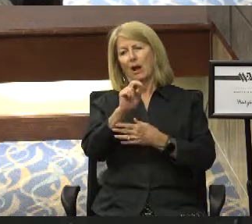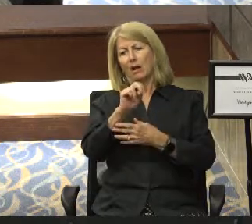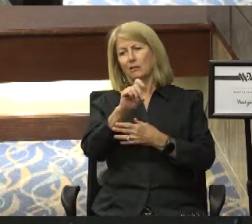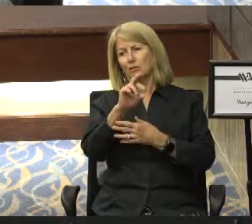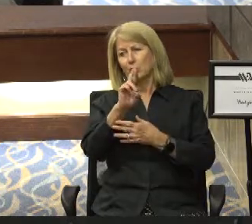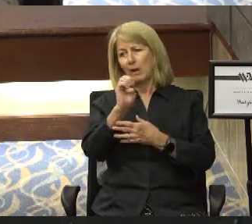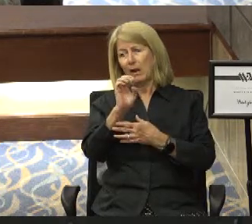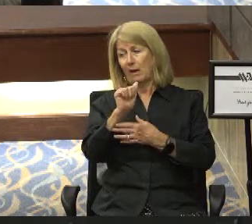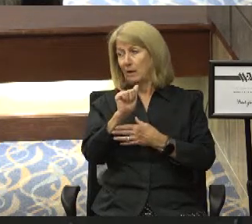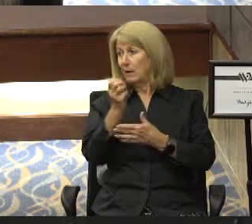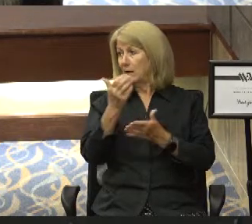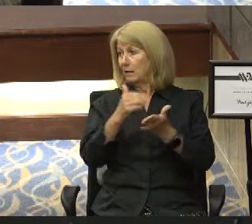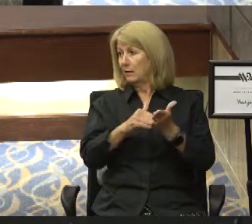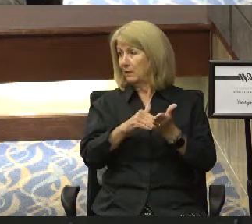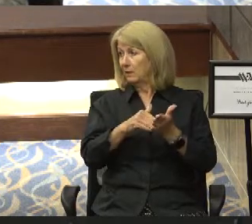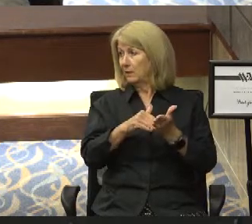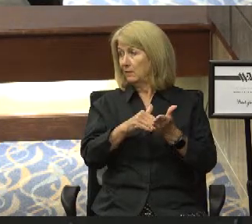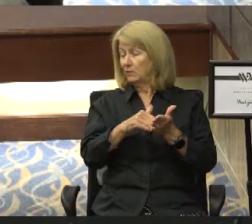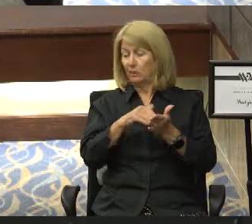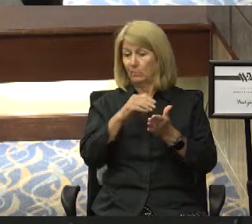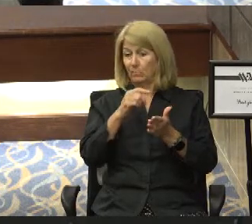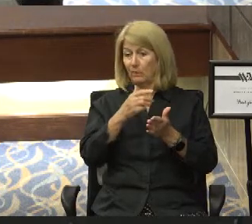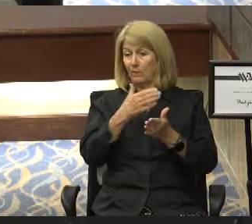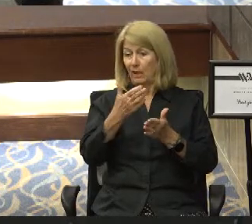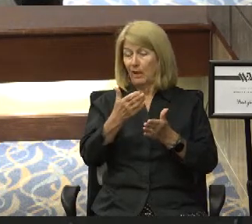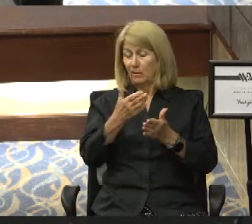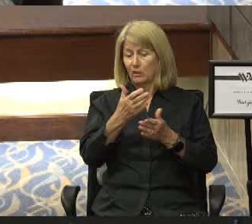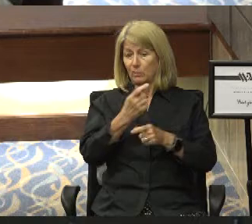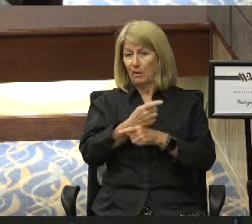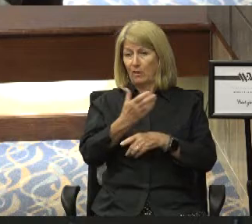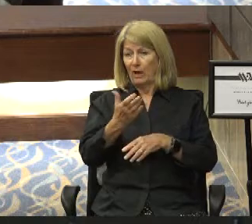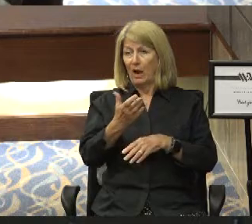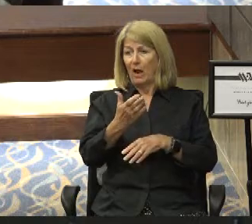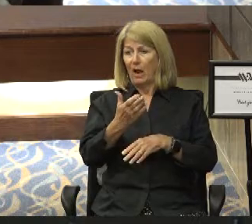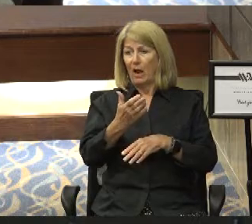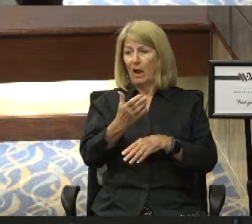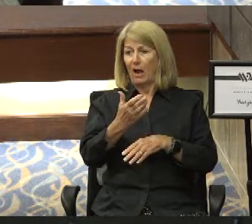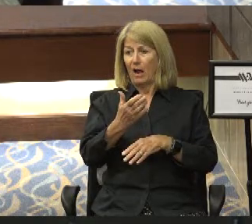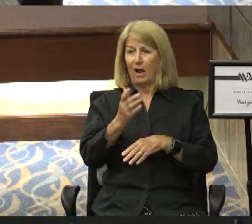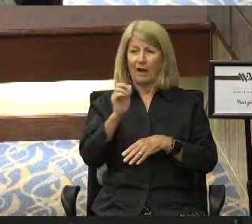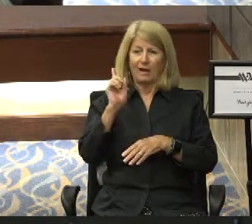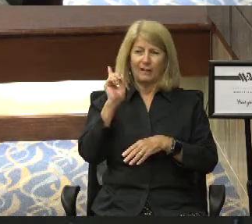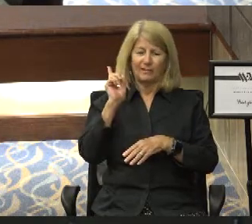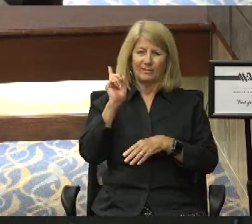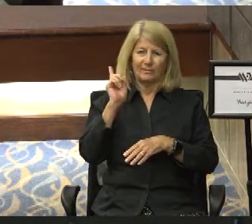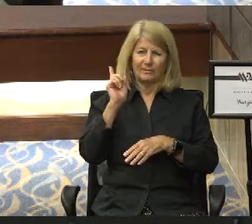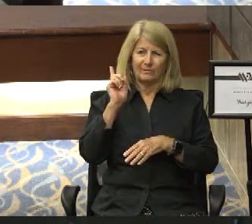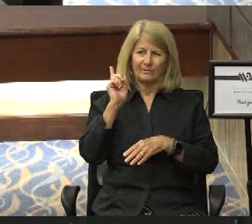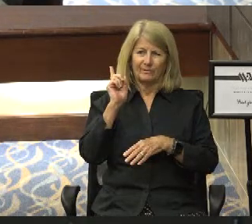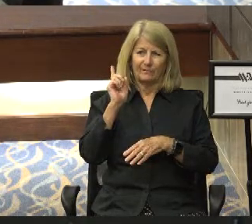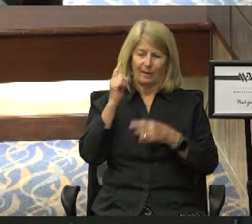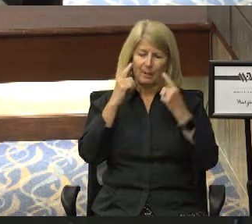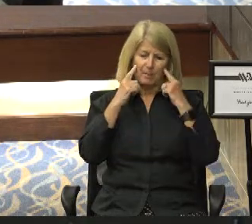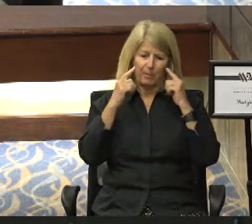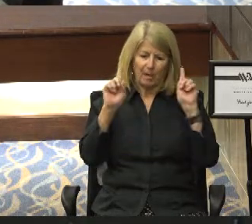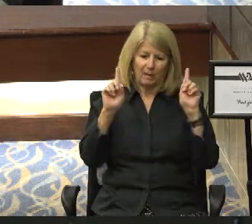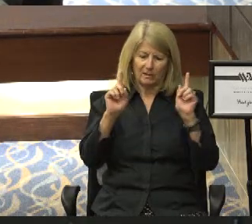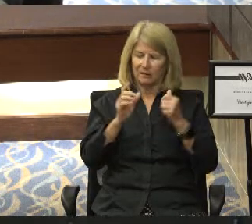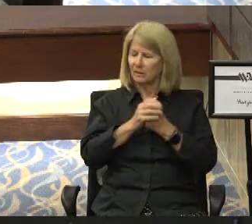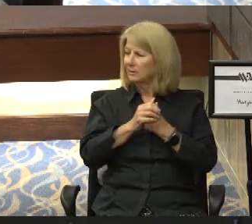Yeah. Is Andre there? Oh, there she is. She is. Oh, we heard you. Works.